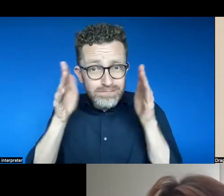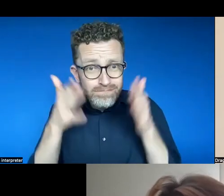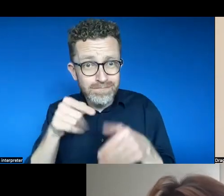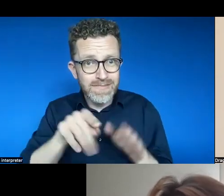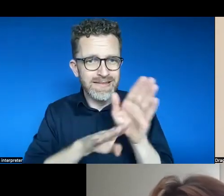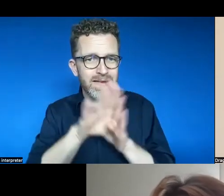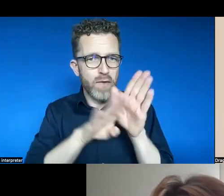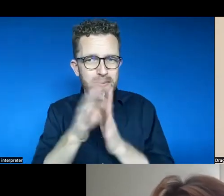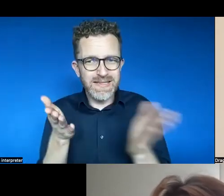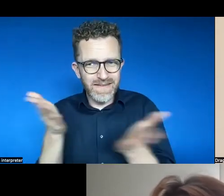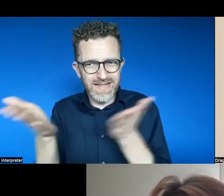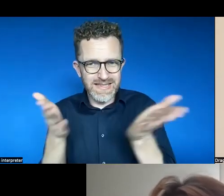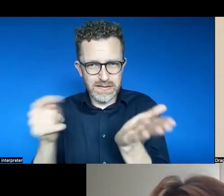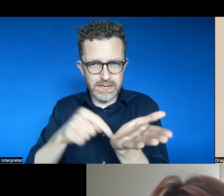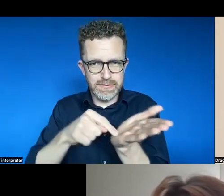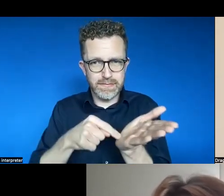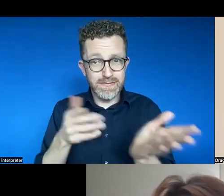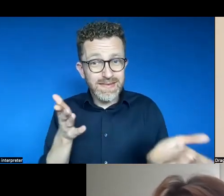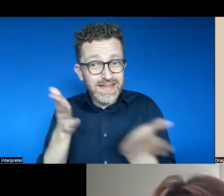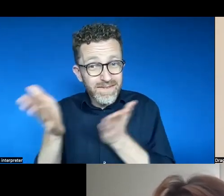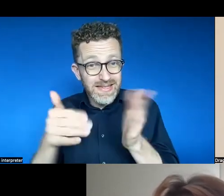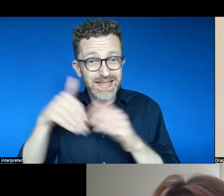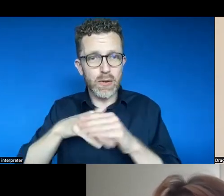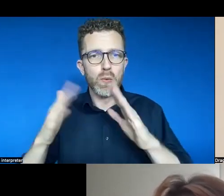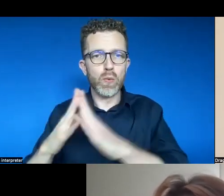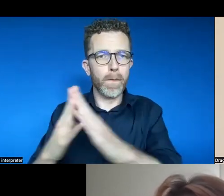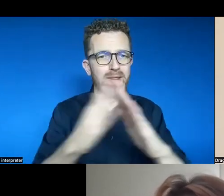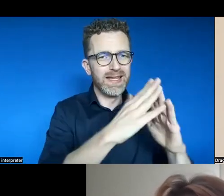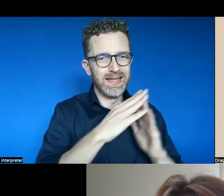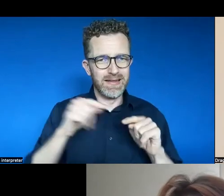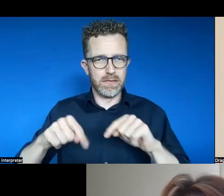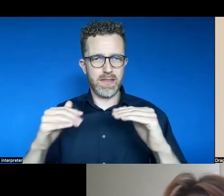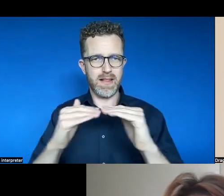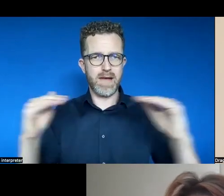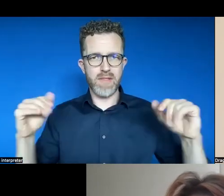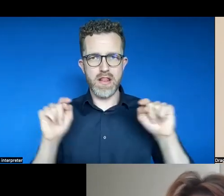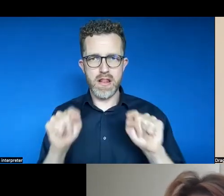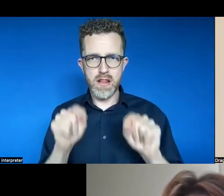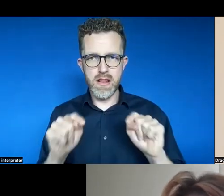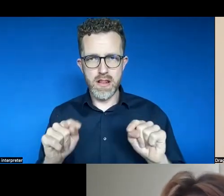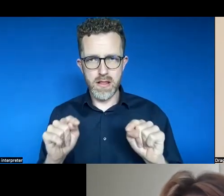most important now. Thank you very much, Mariana.